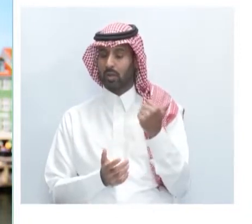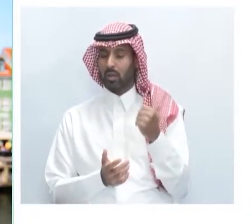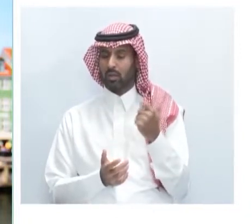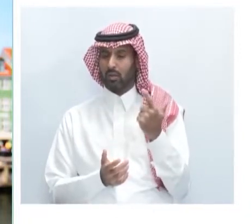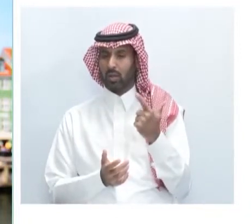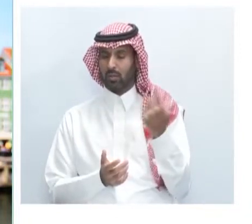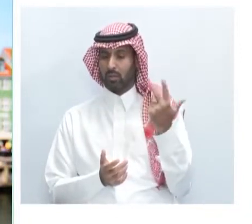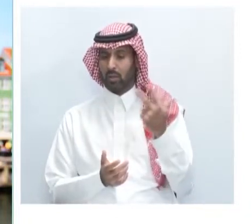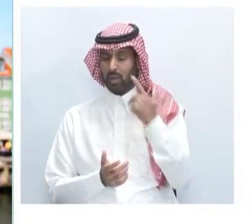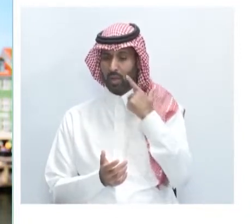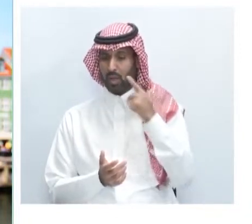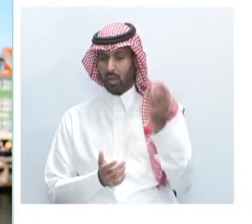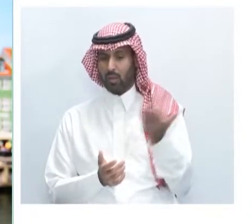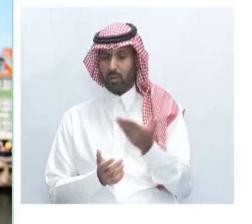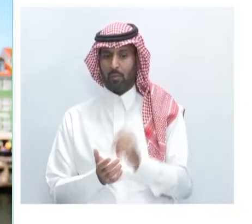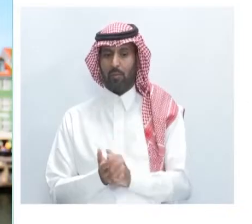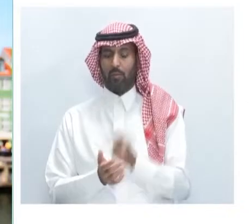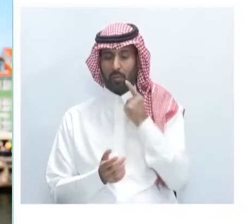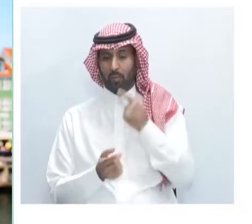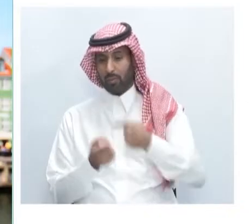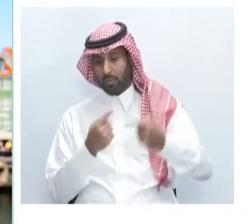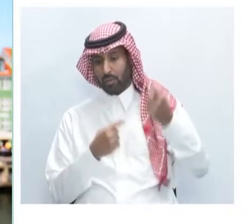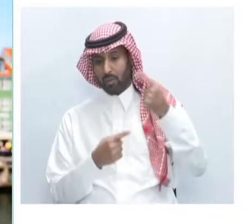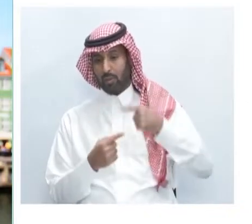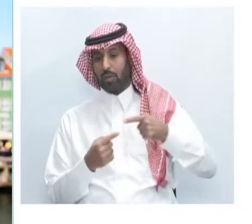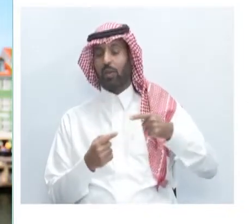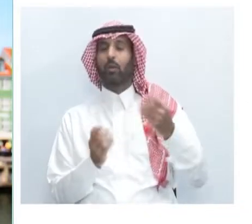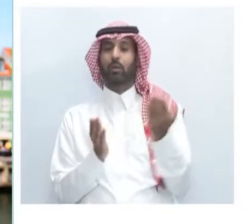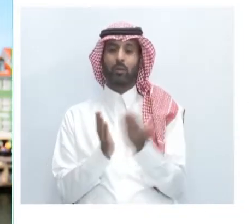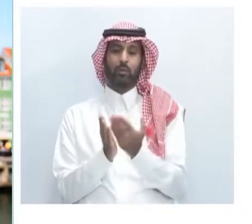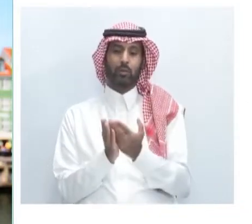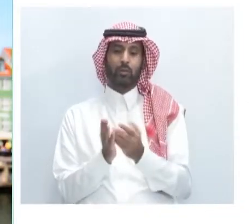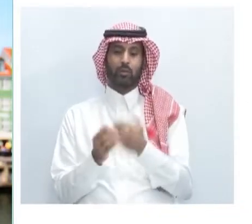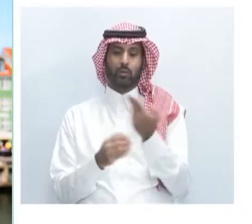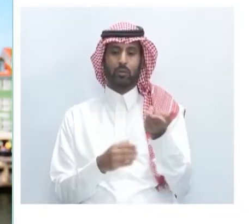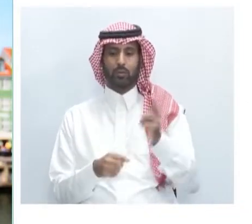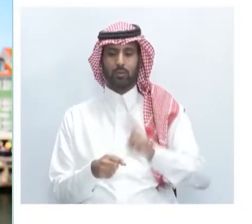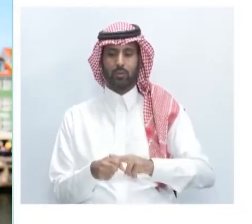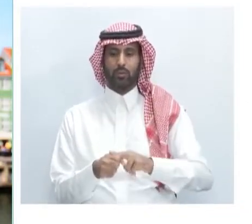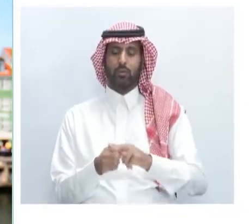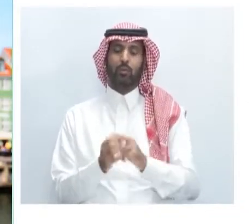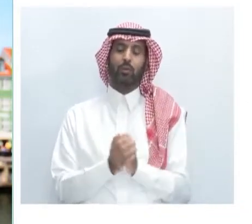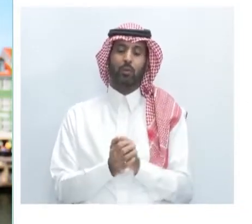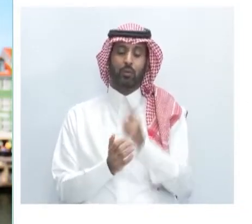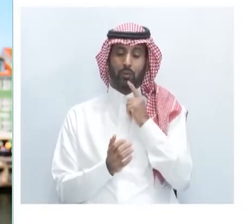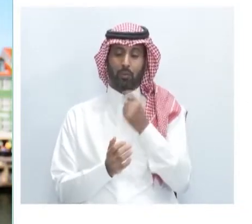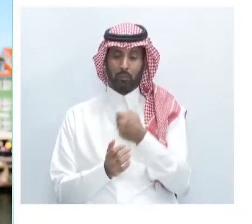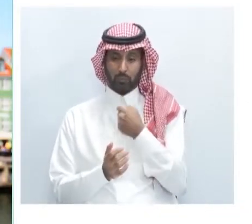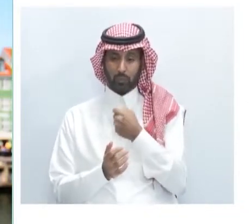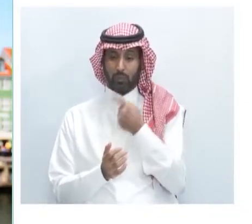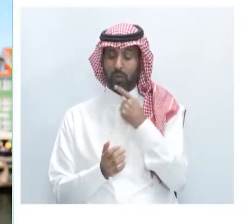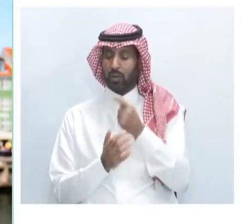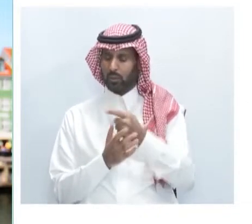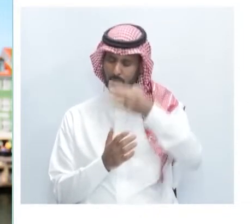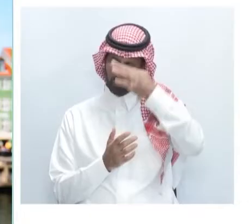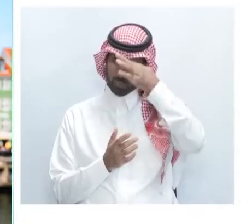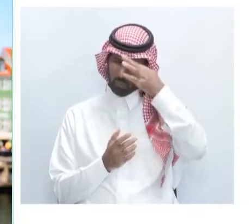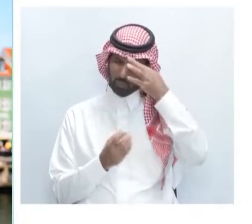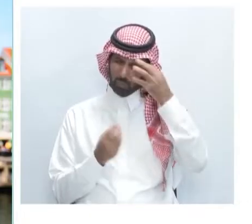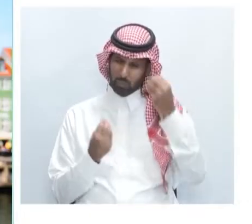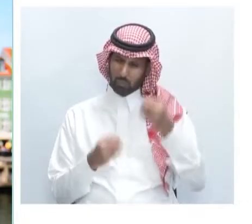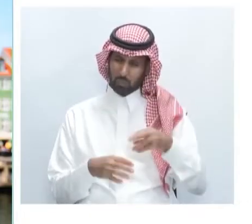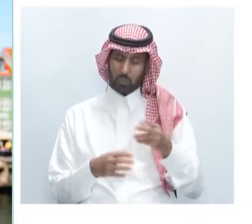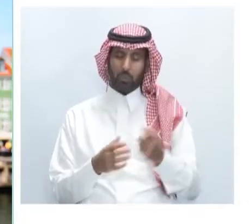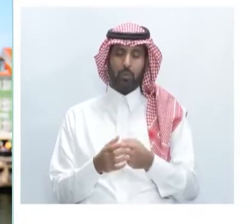August, and back again. Okay, let's read it again. So yummy, summer's here,